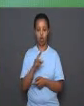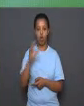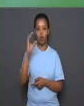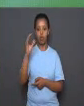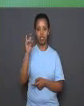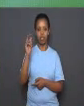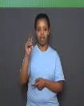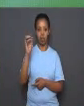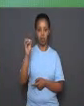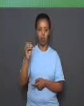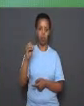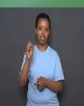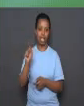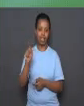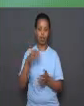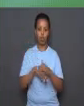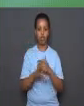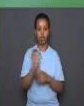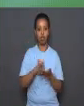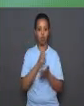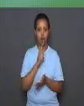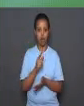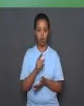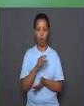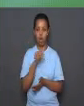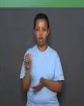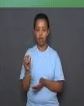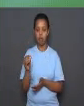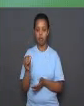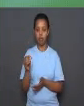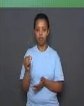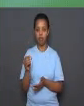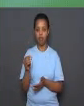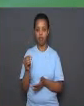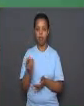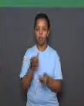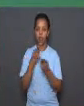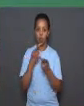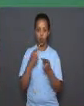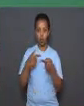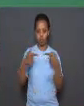cytoskeleton. They are long, stringy proteins.